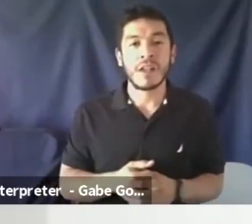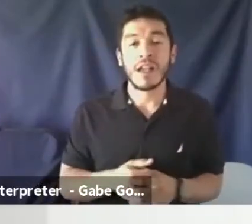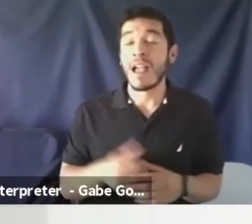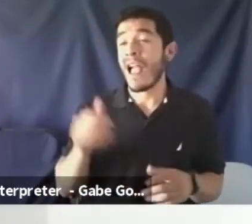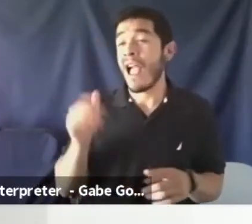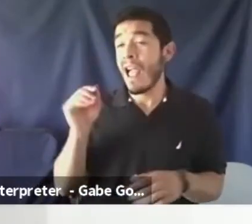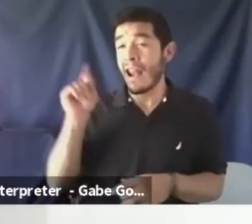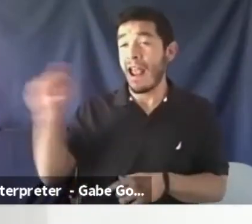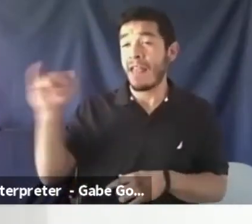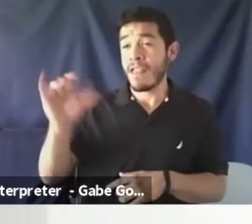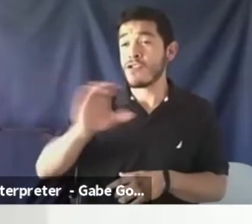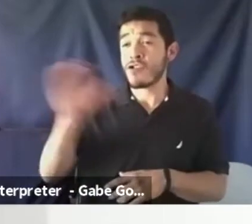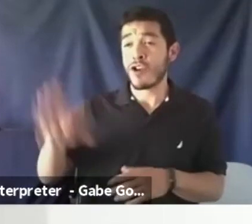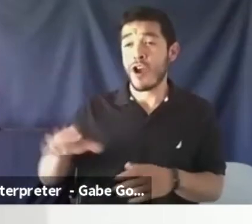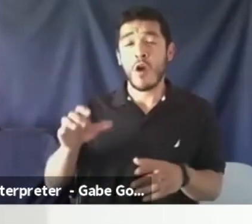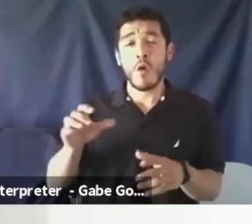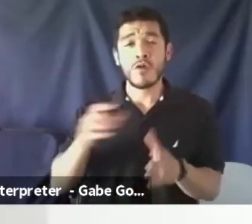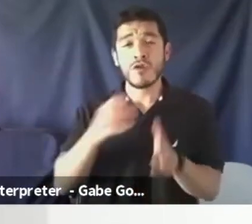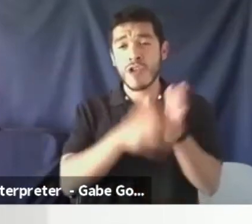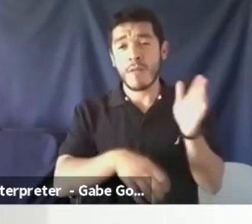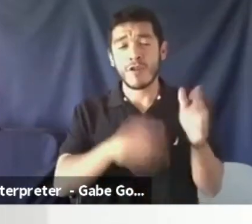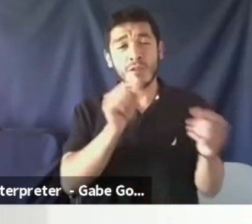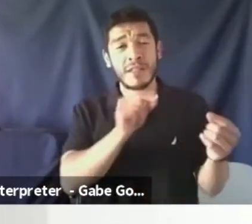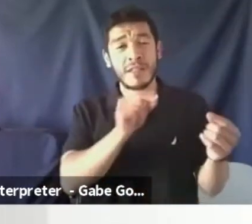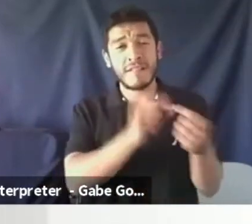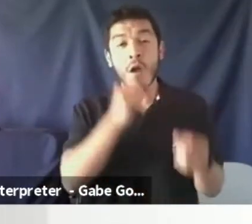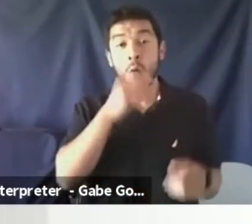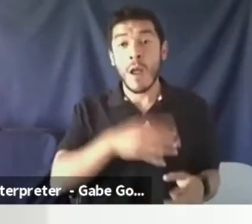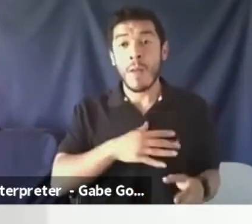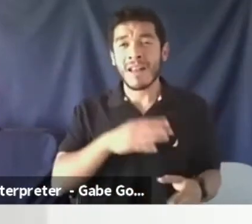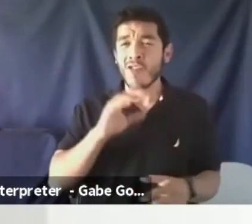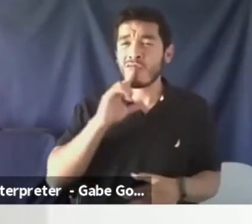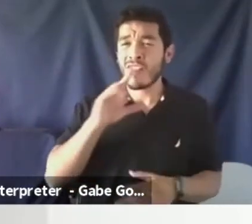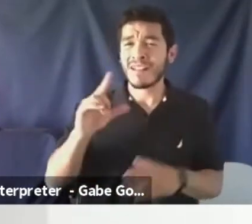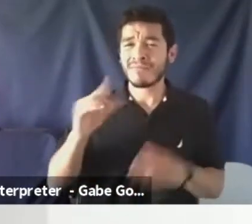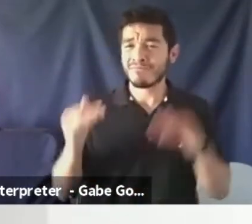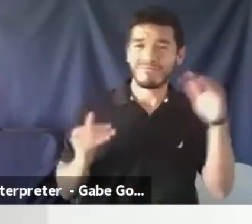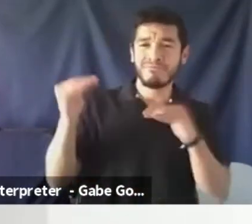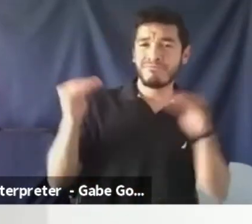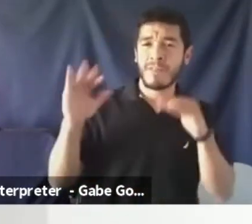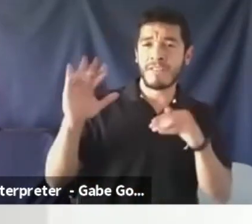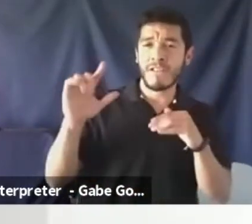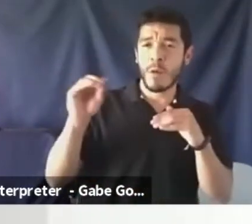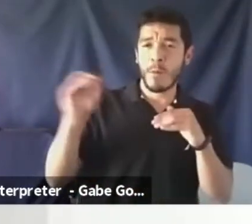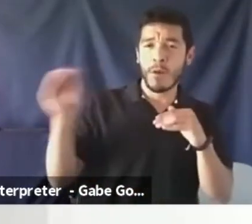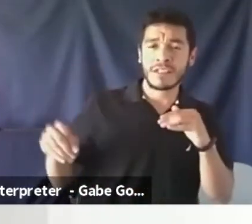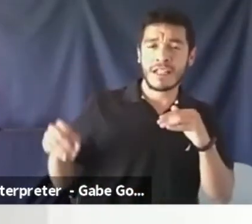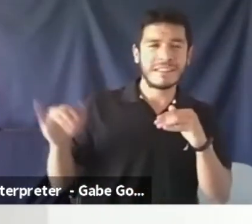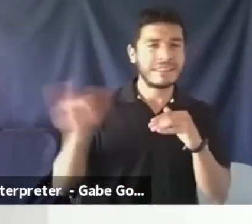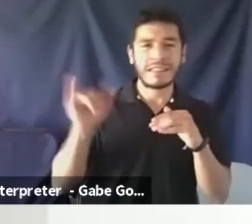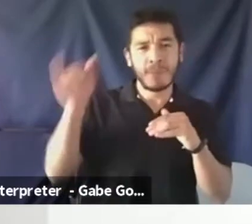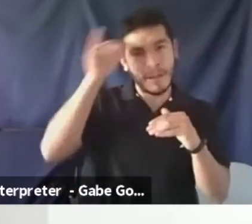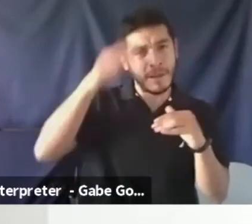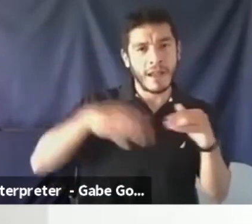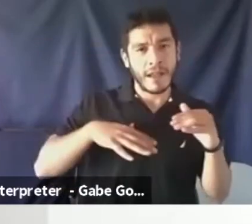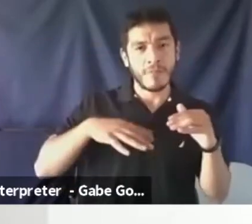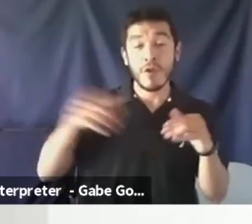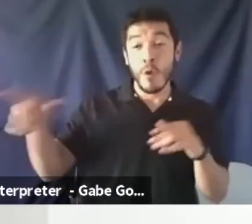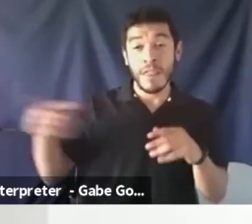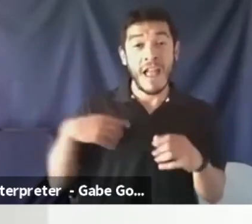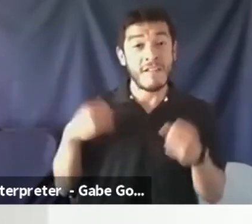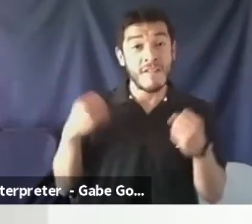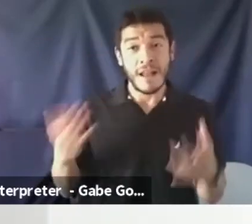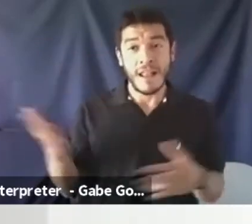chapter specifically, women made up nearly 51%, I believe, of the chapter. So they were prominent and